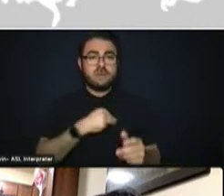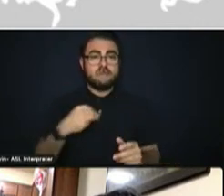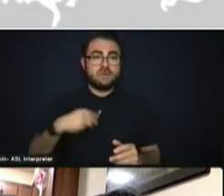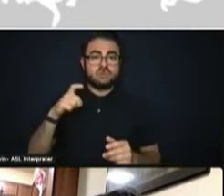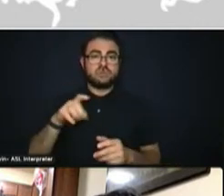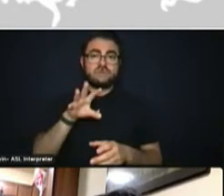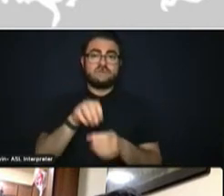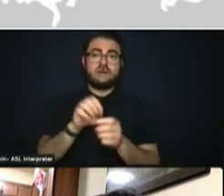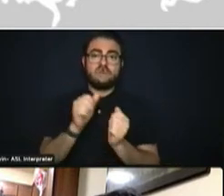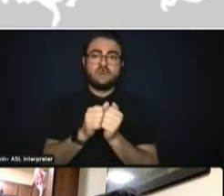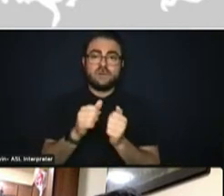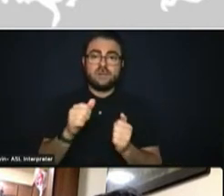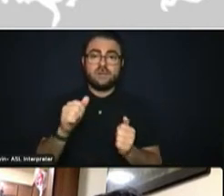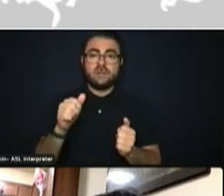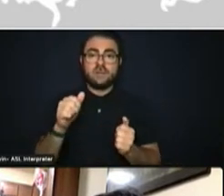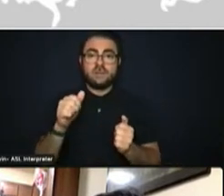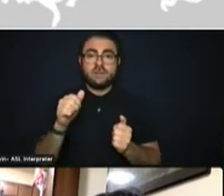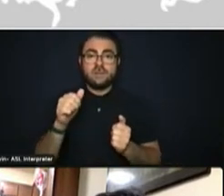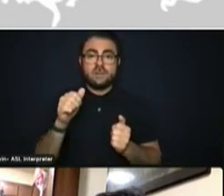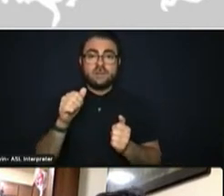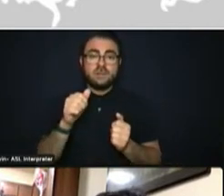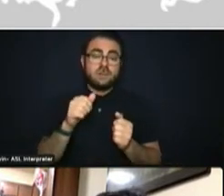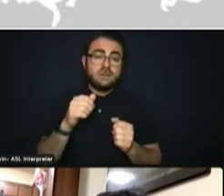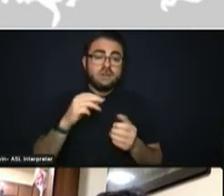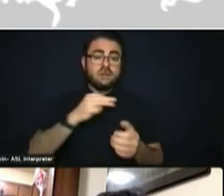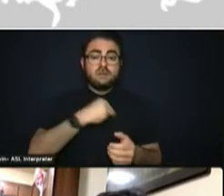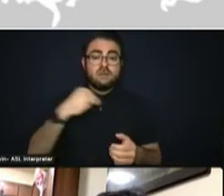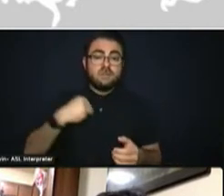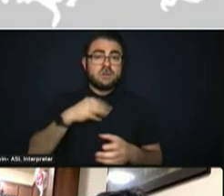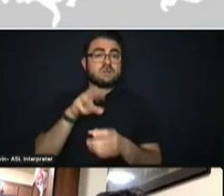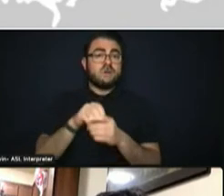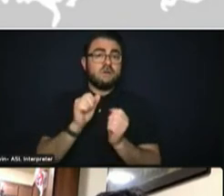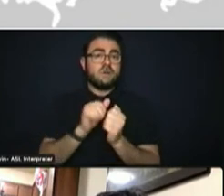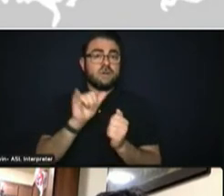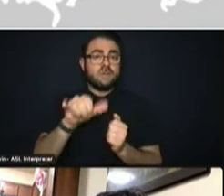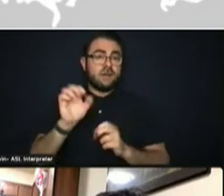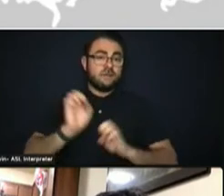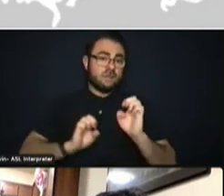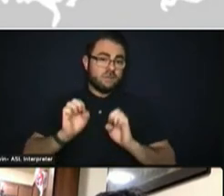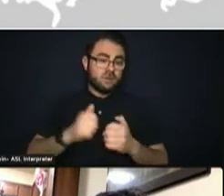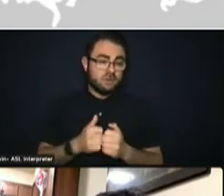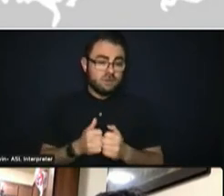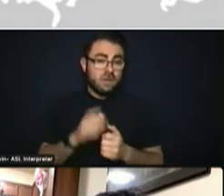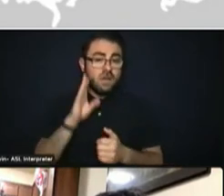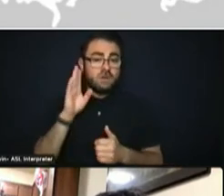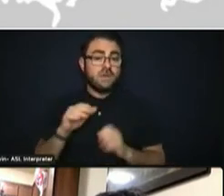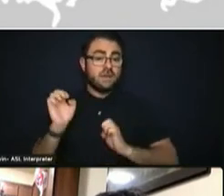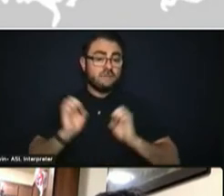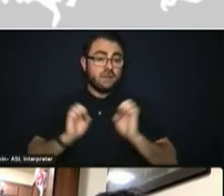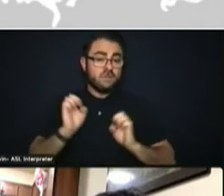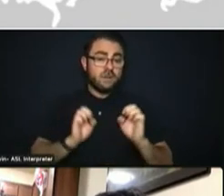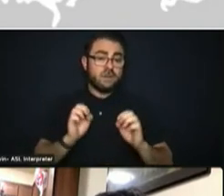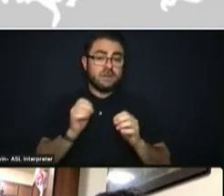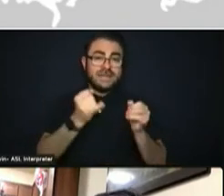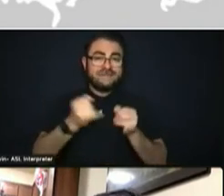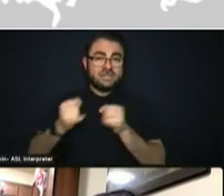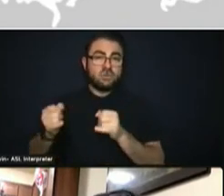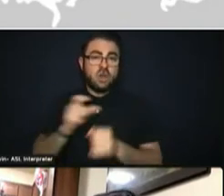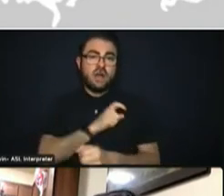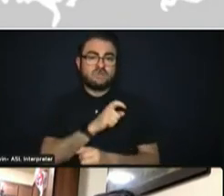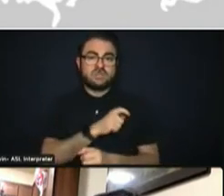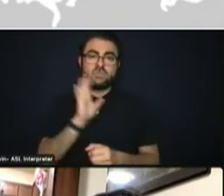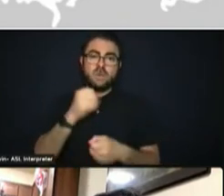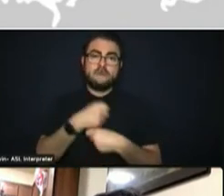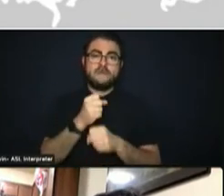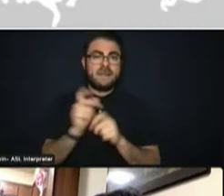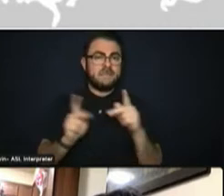to improve their performance bureau-wide. Now, I know that evaluating individual officers will upset some people, and I'm not going to deal with that